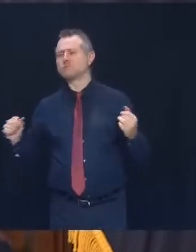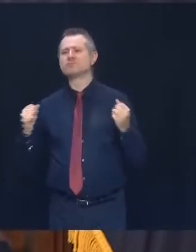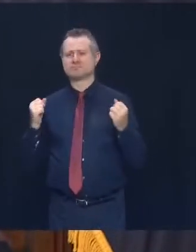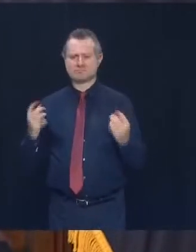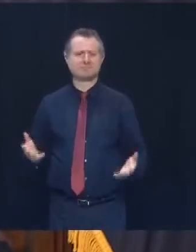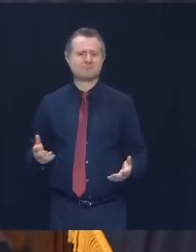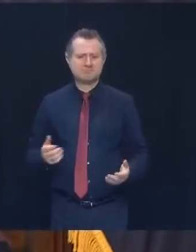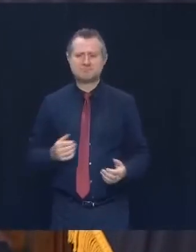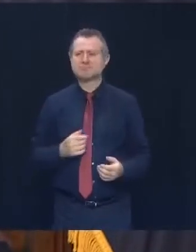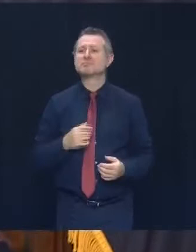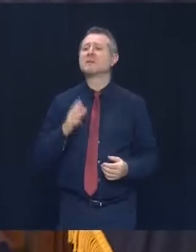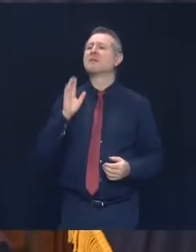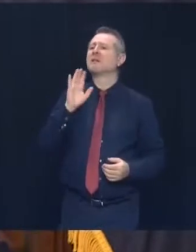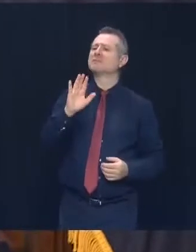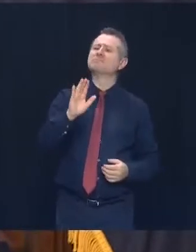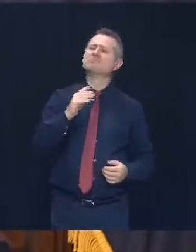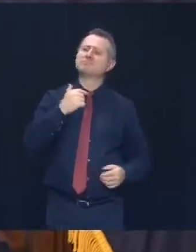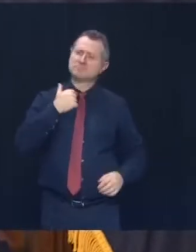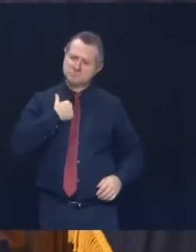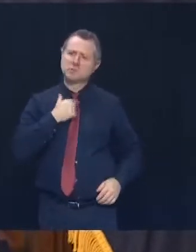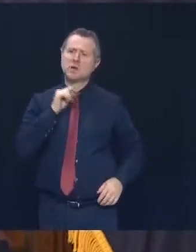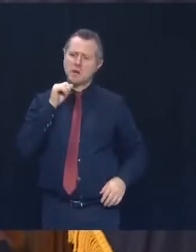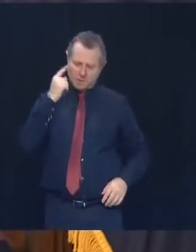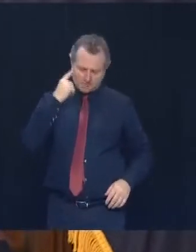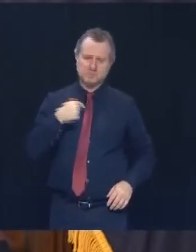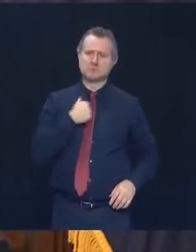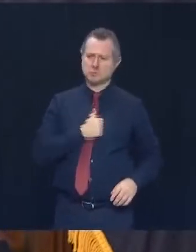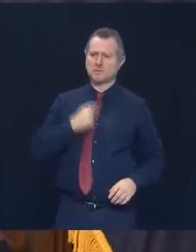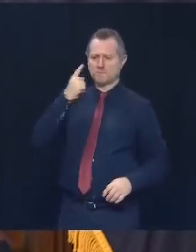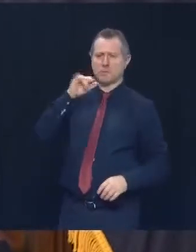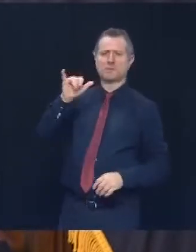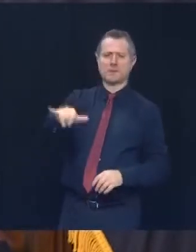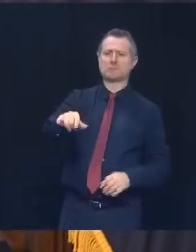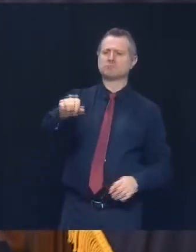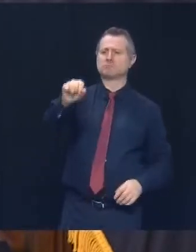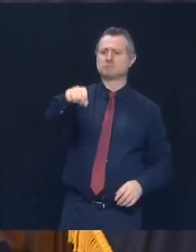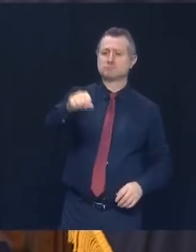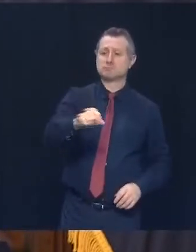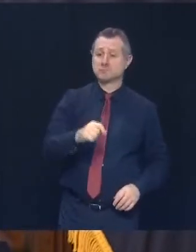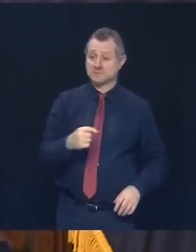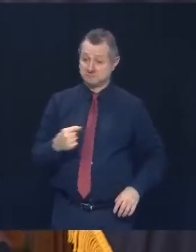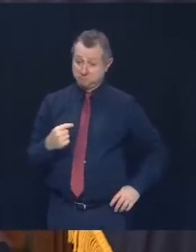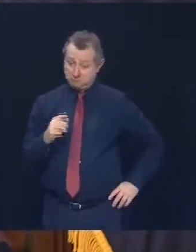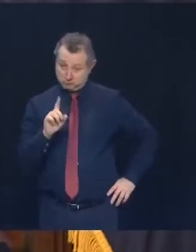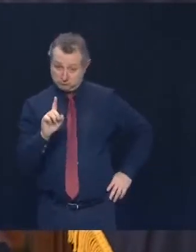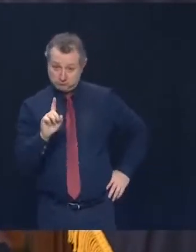So I am sorry for that. Do I believe